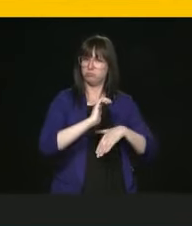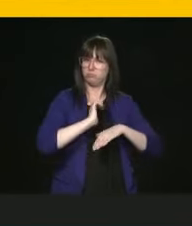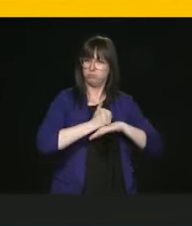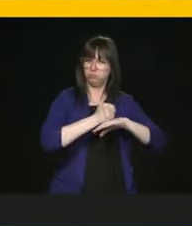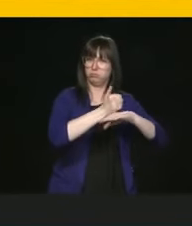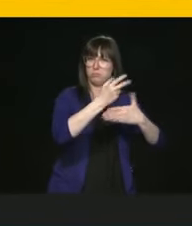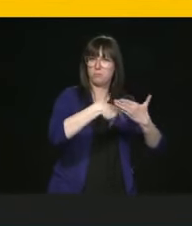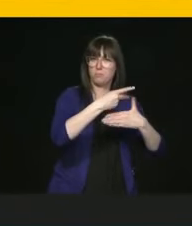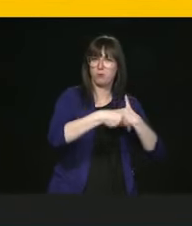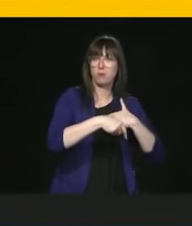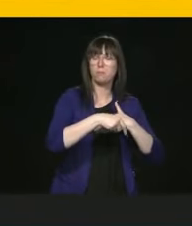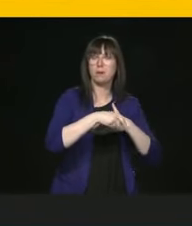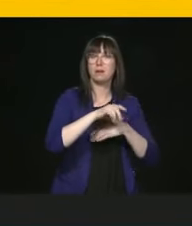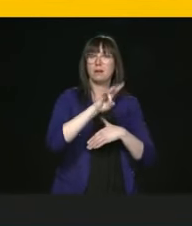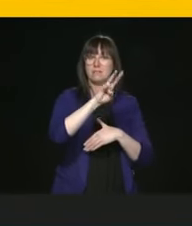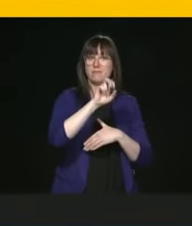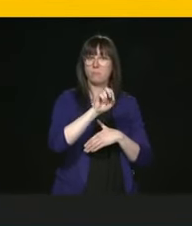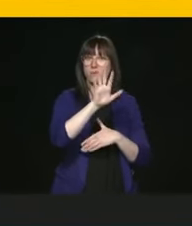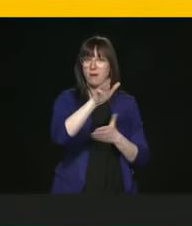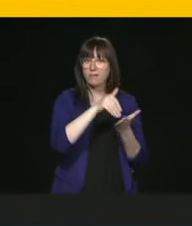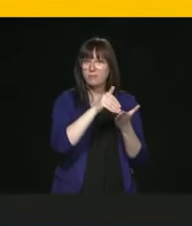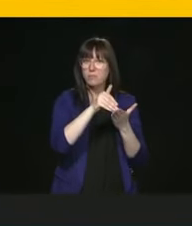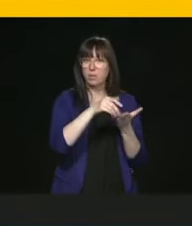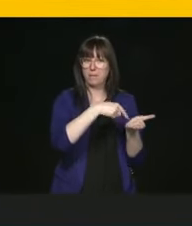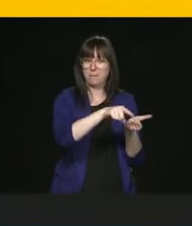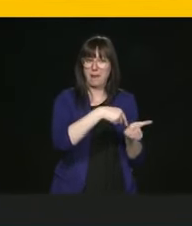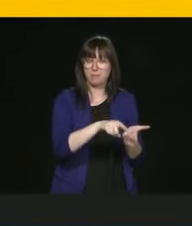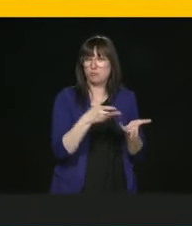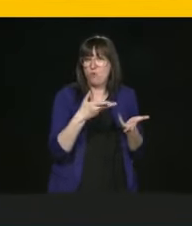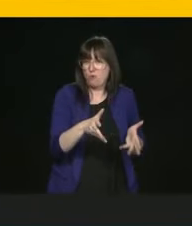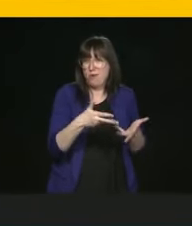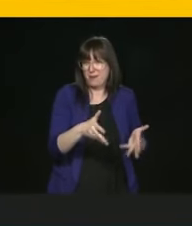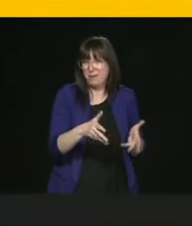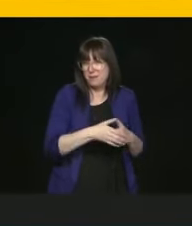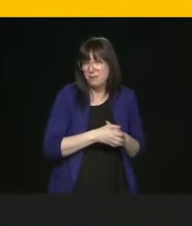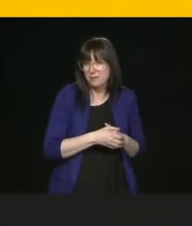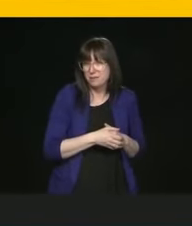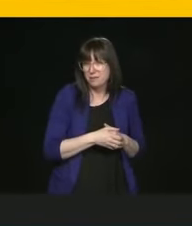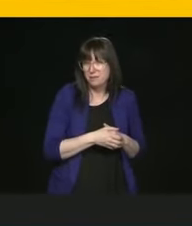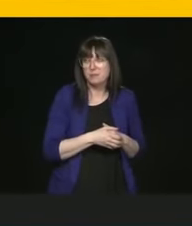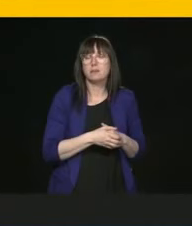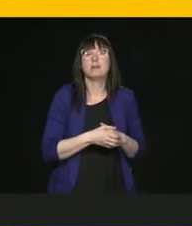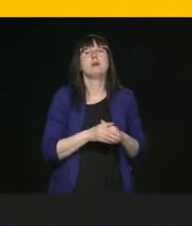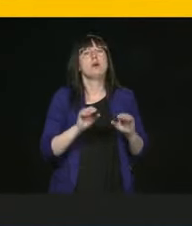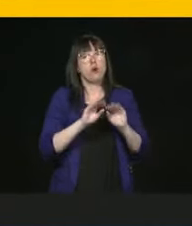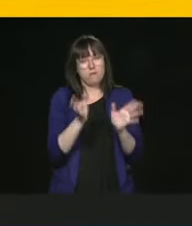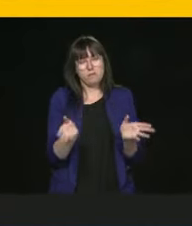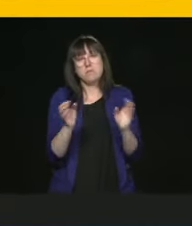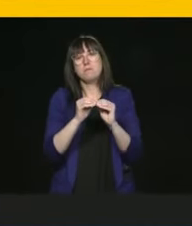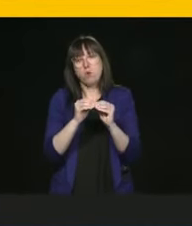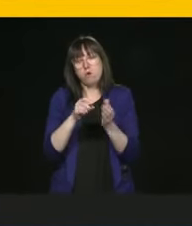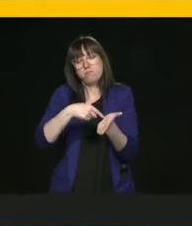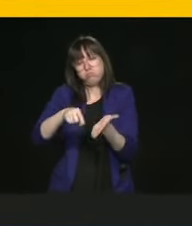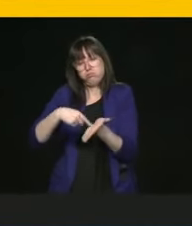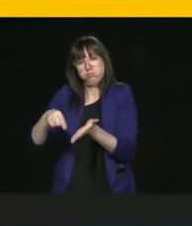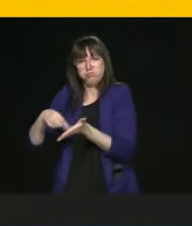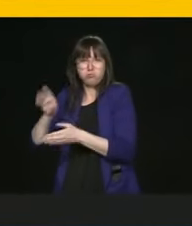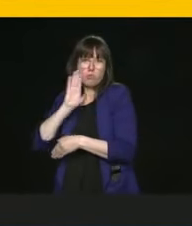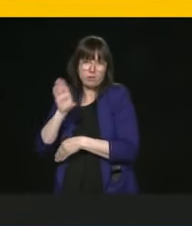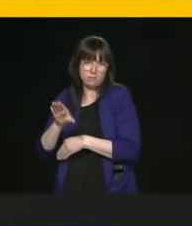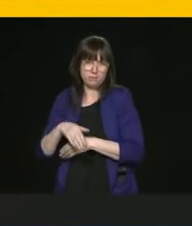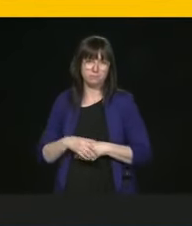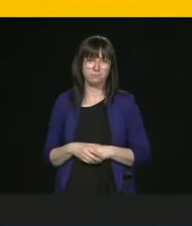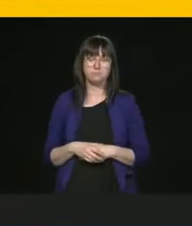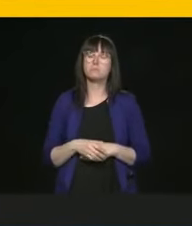over 7.5 million payments have been made already, and there are obviously many more to come. At the same time,